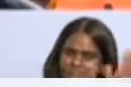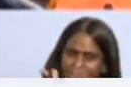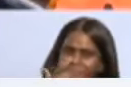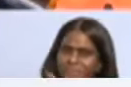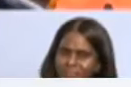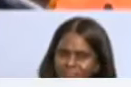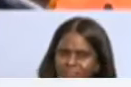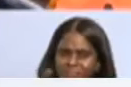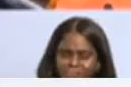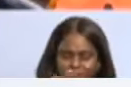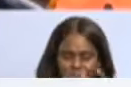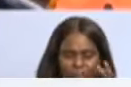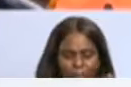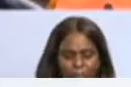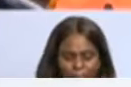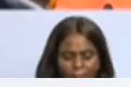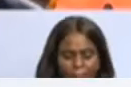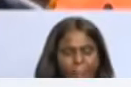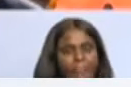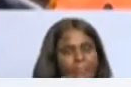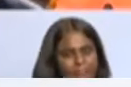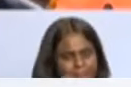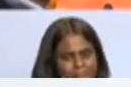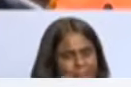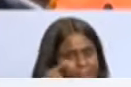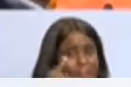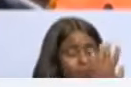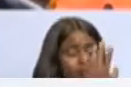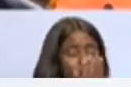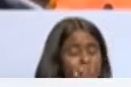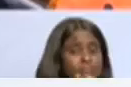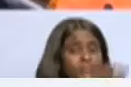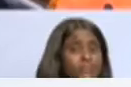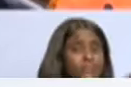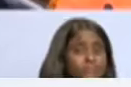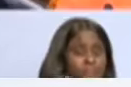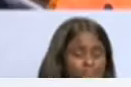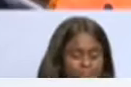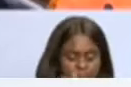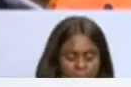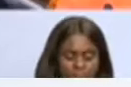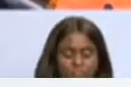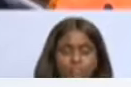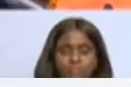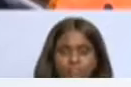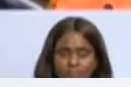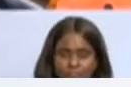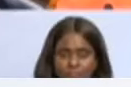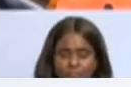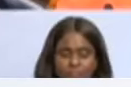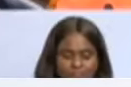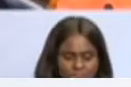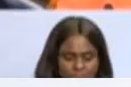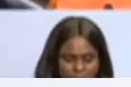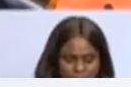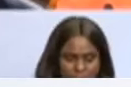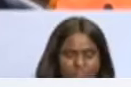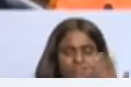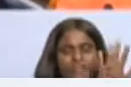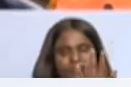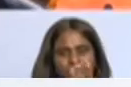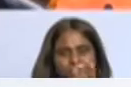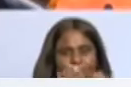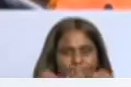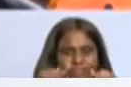to drive innovation, Madam Speaker, for improved service delivery and job creation. We are enhancing information